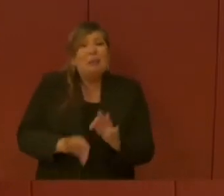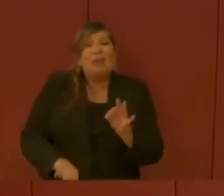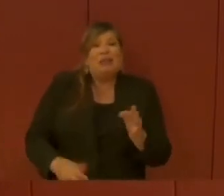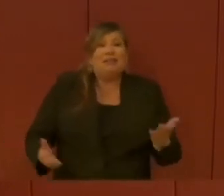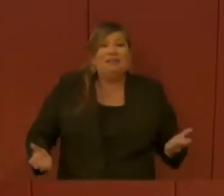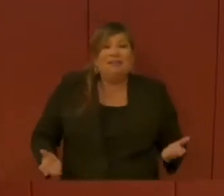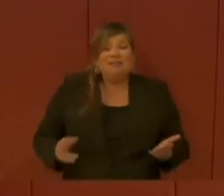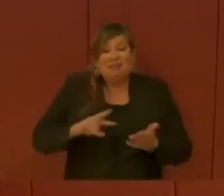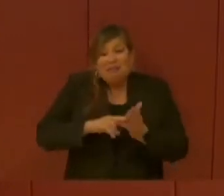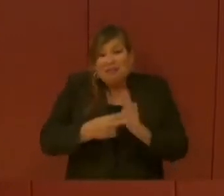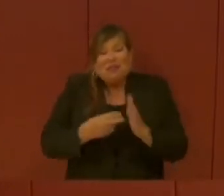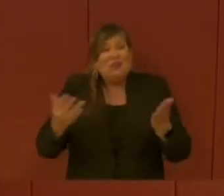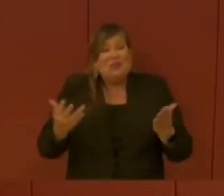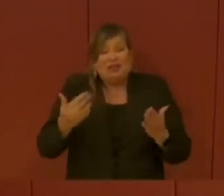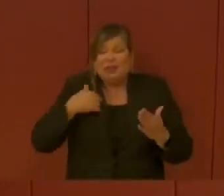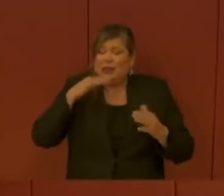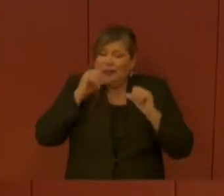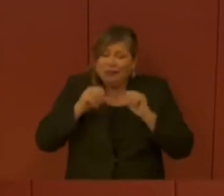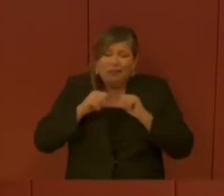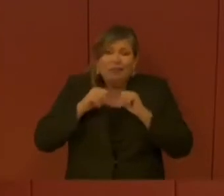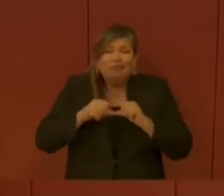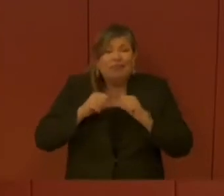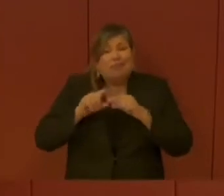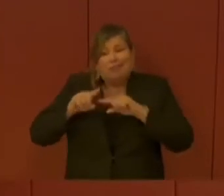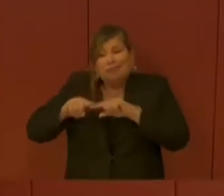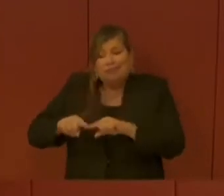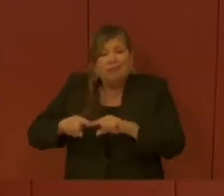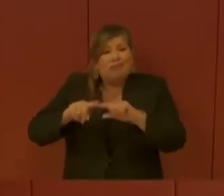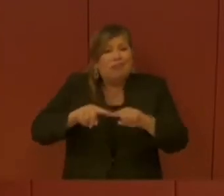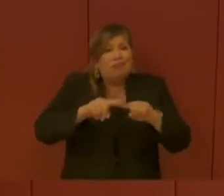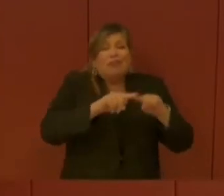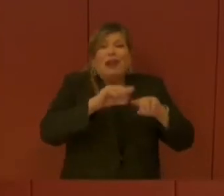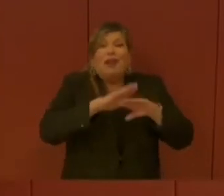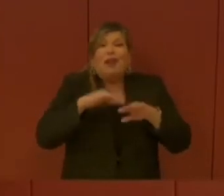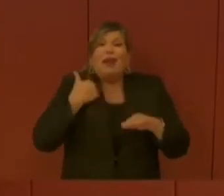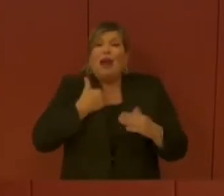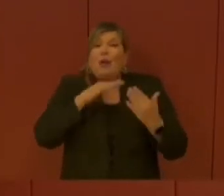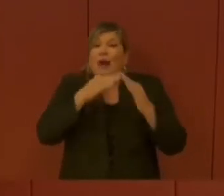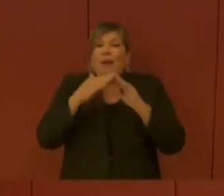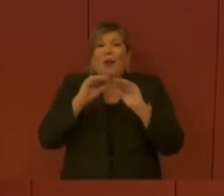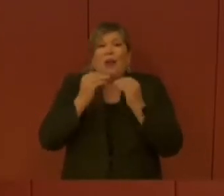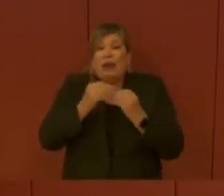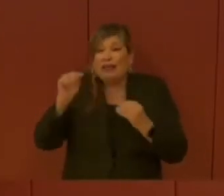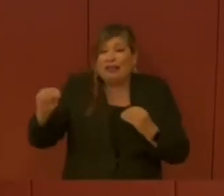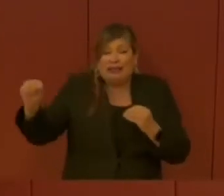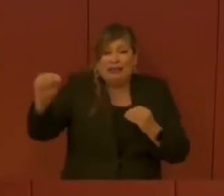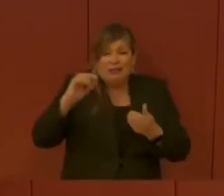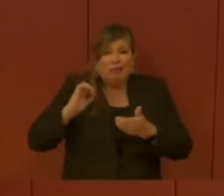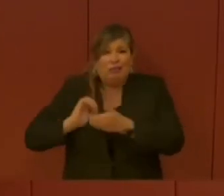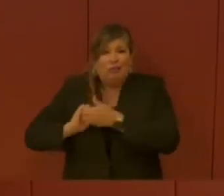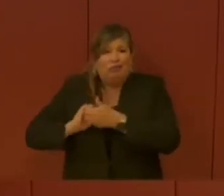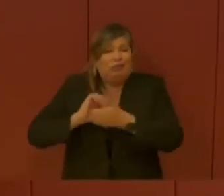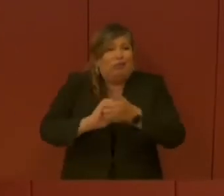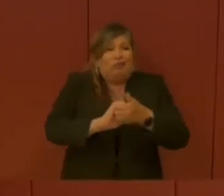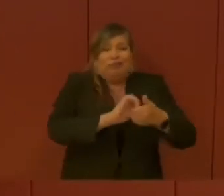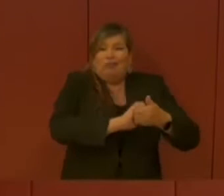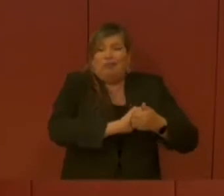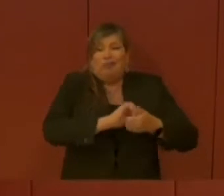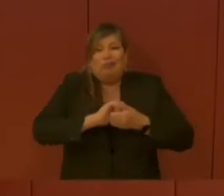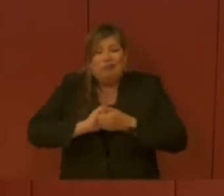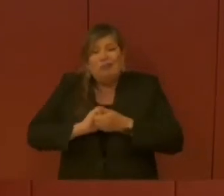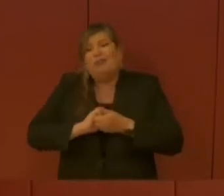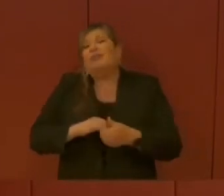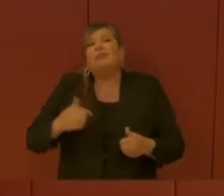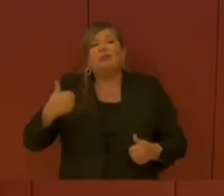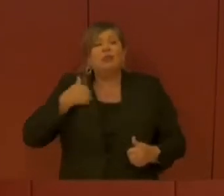it means continuing to build on our community-based organization partnerships, our Trusted Messenger campaign, our Navigator campaign.